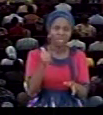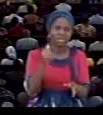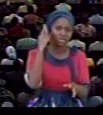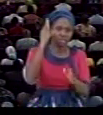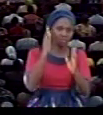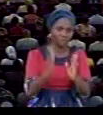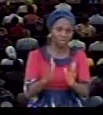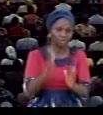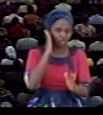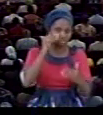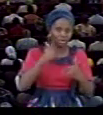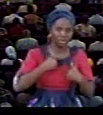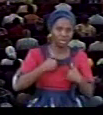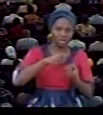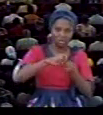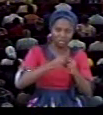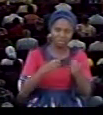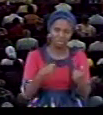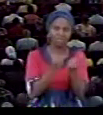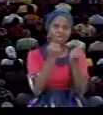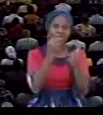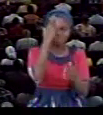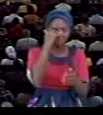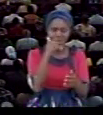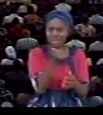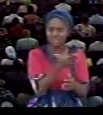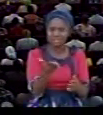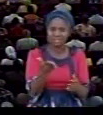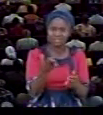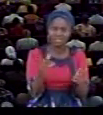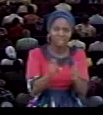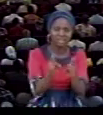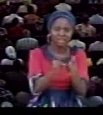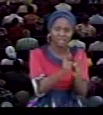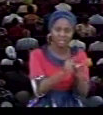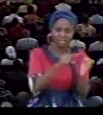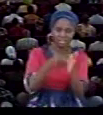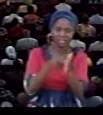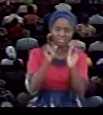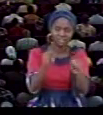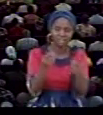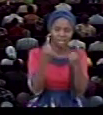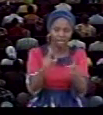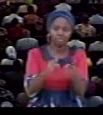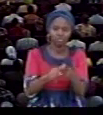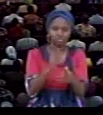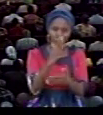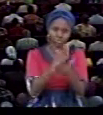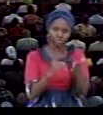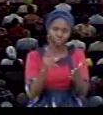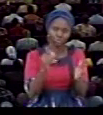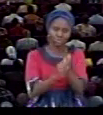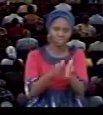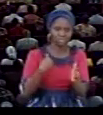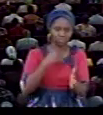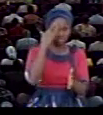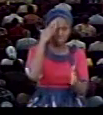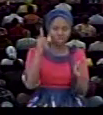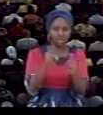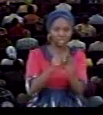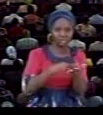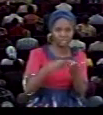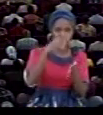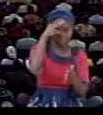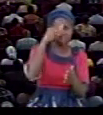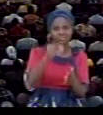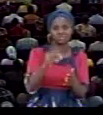understand why anything like this should happen to somebody they call a righteous man. If they